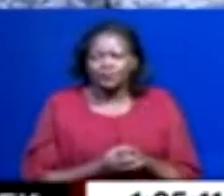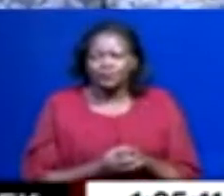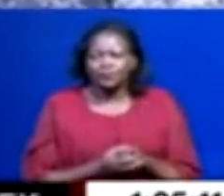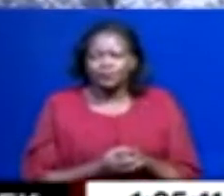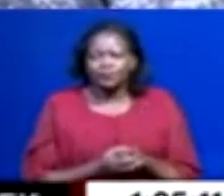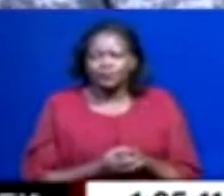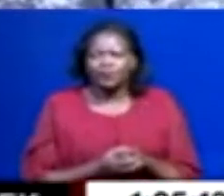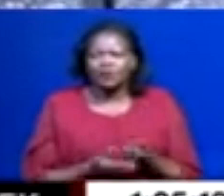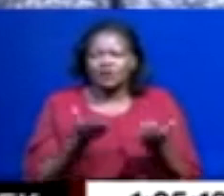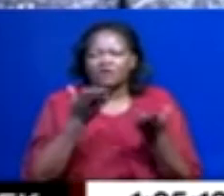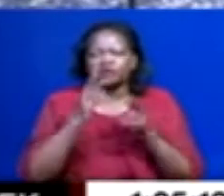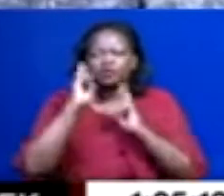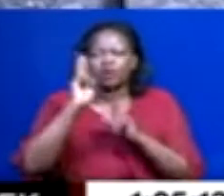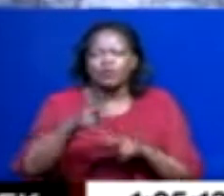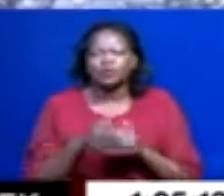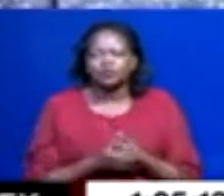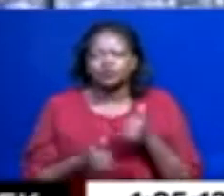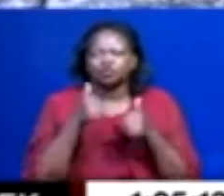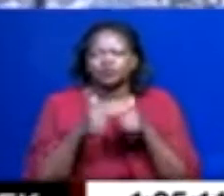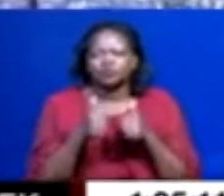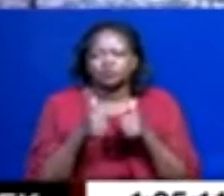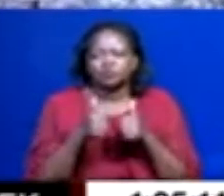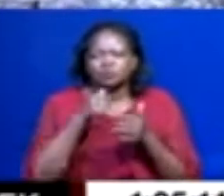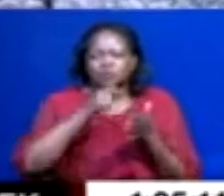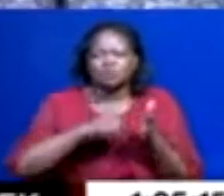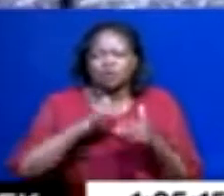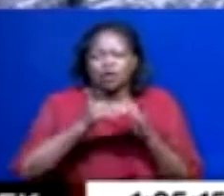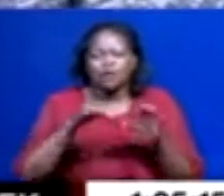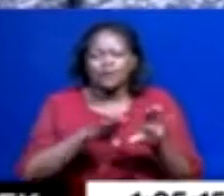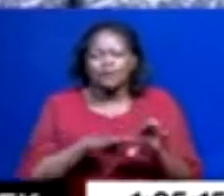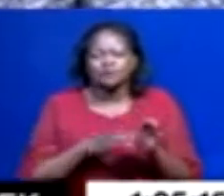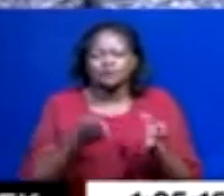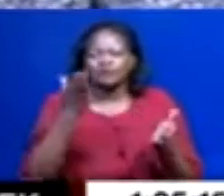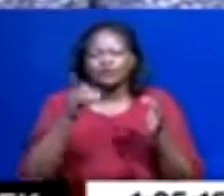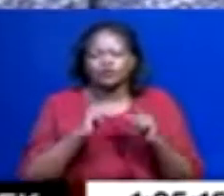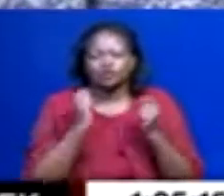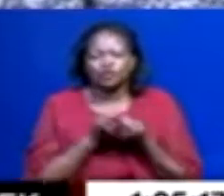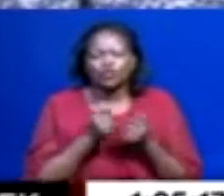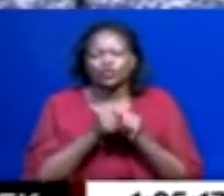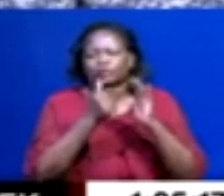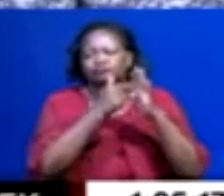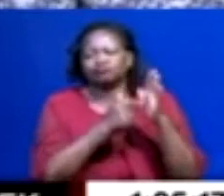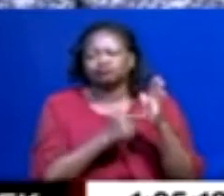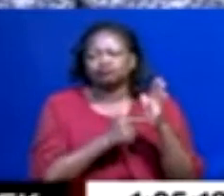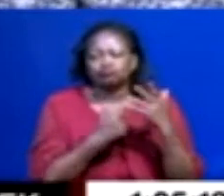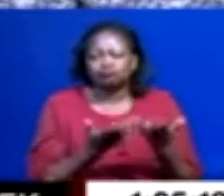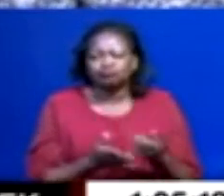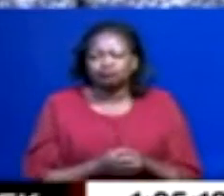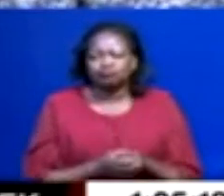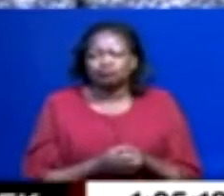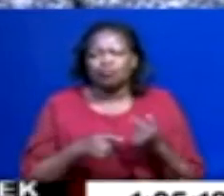the evaluation report, which is signed by all members of the evaluation team with all the details of how the